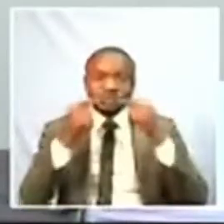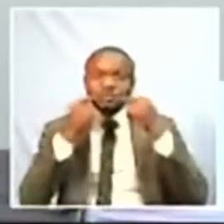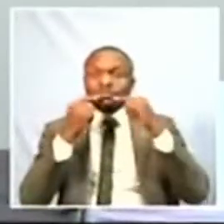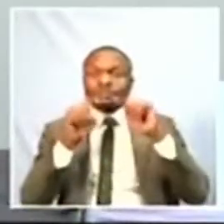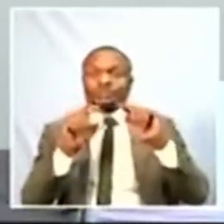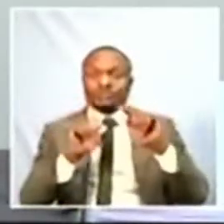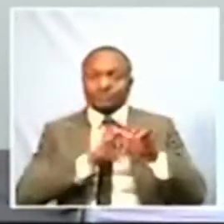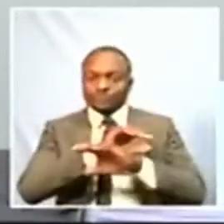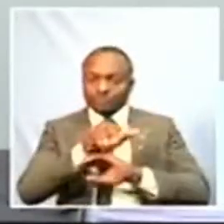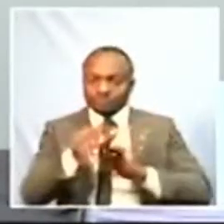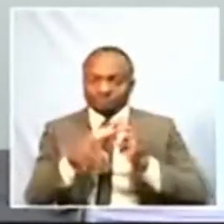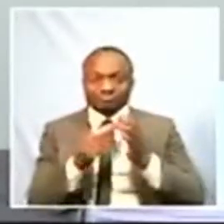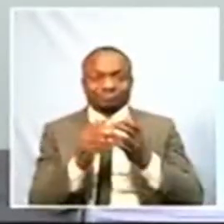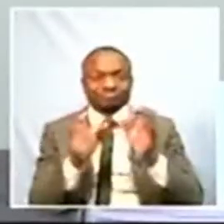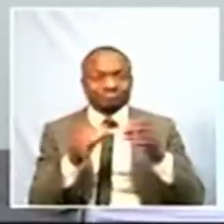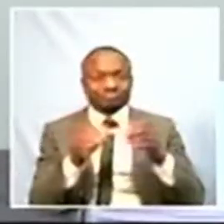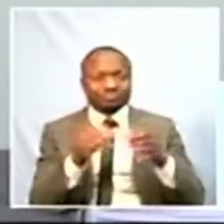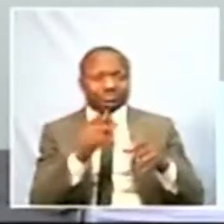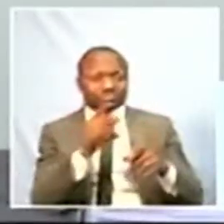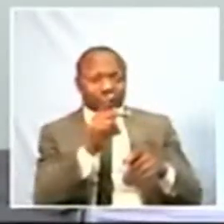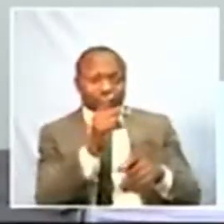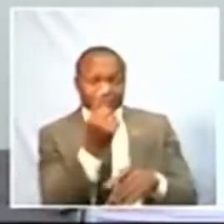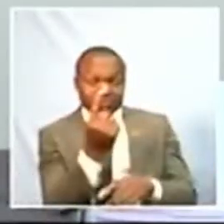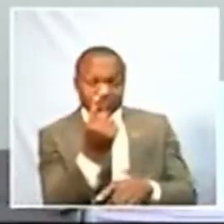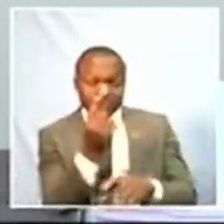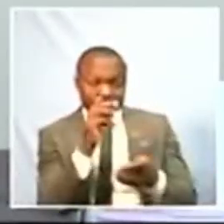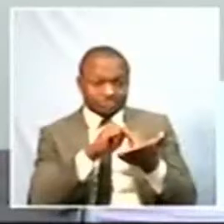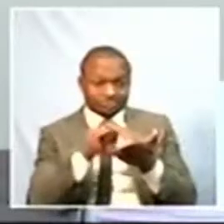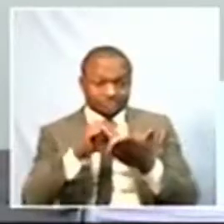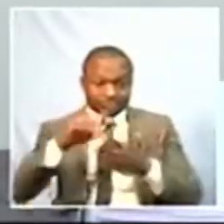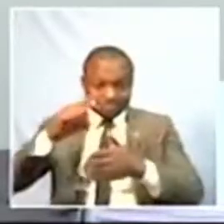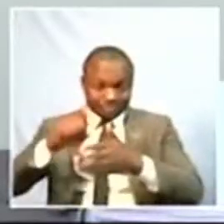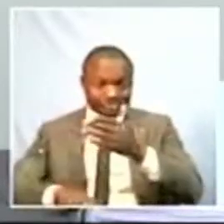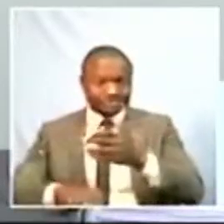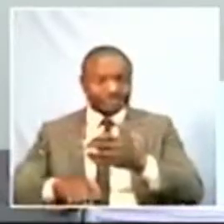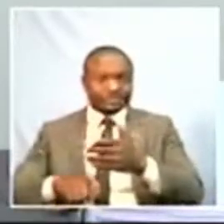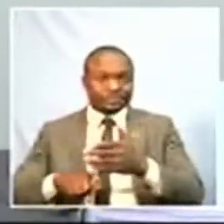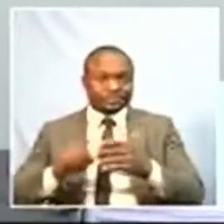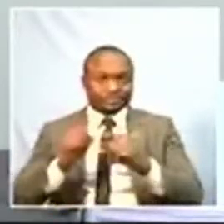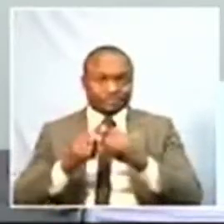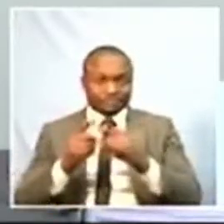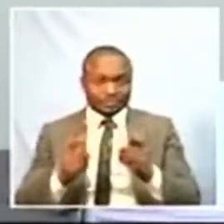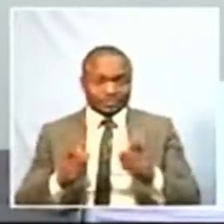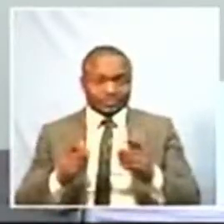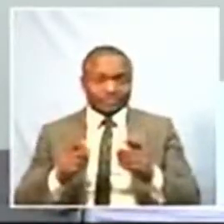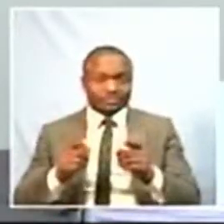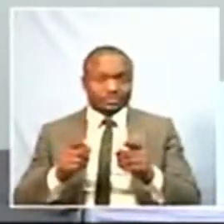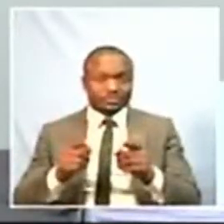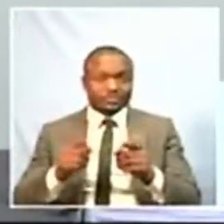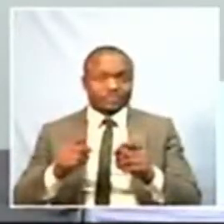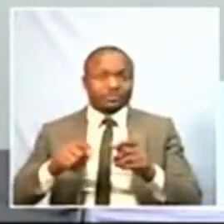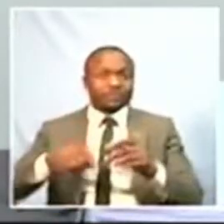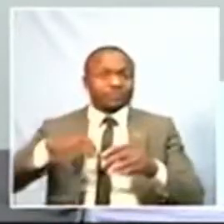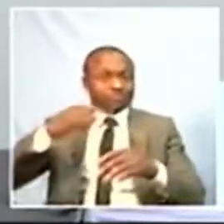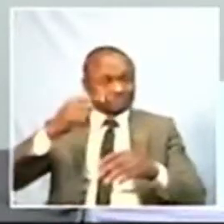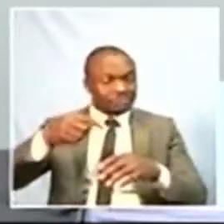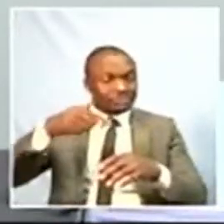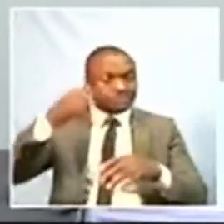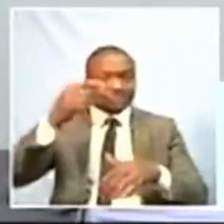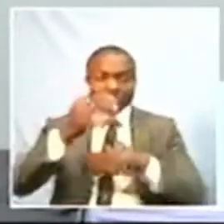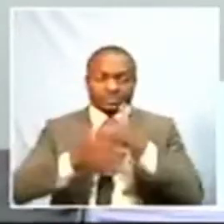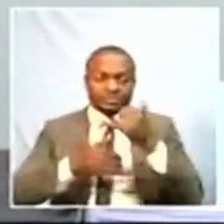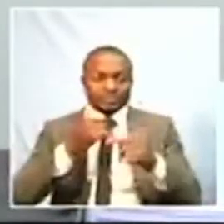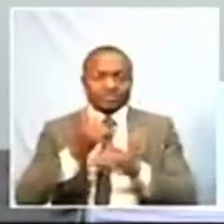councils will have their 1 million deducted at source. But the preceding years, he needs